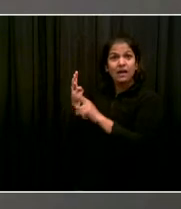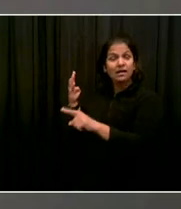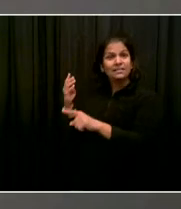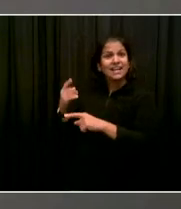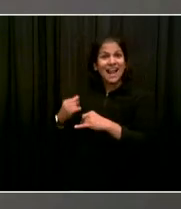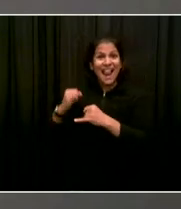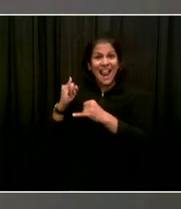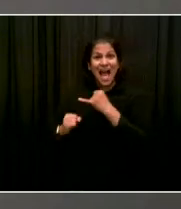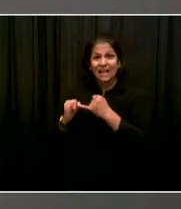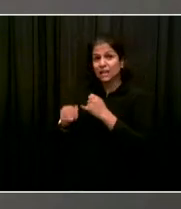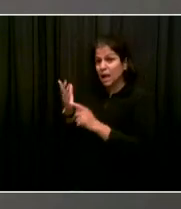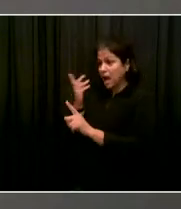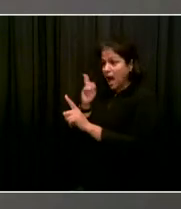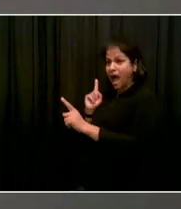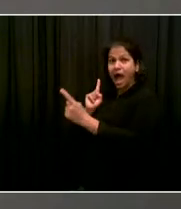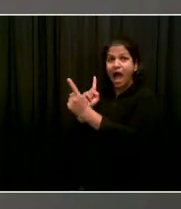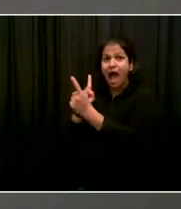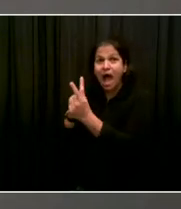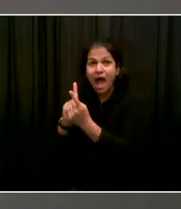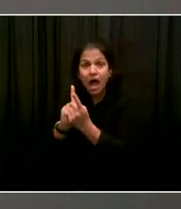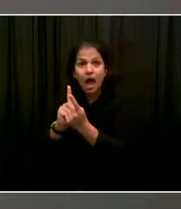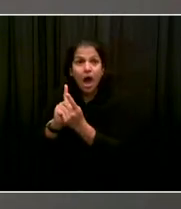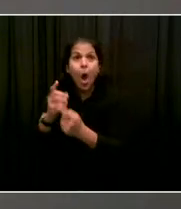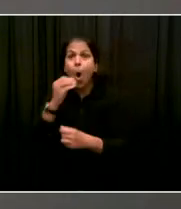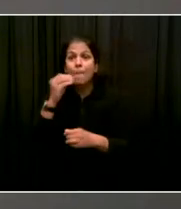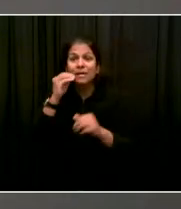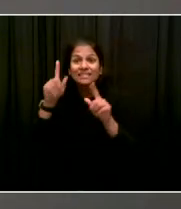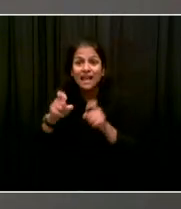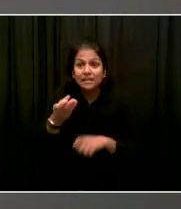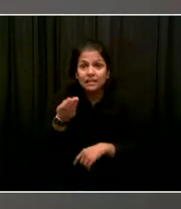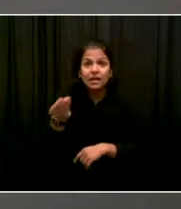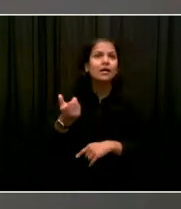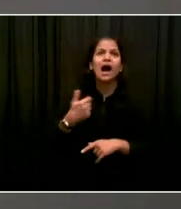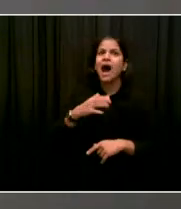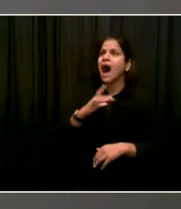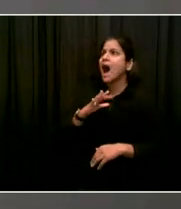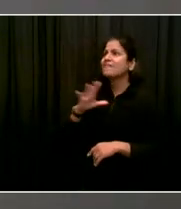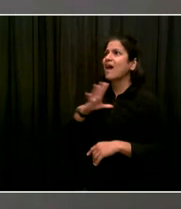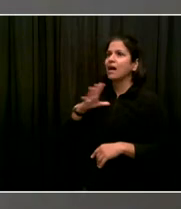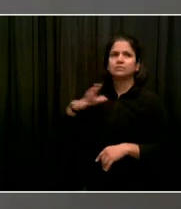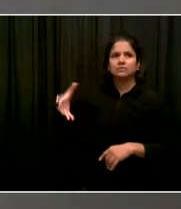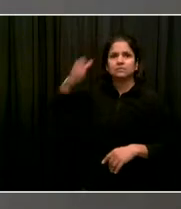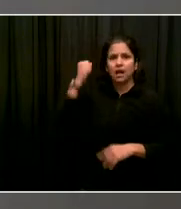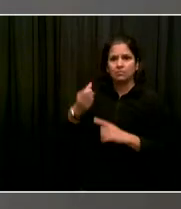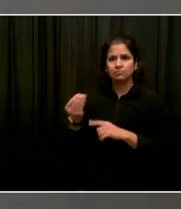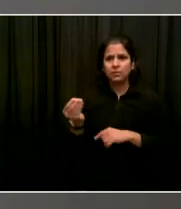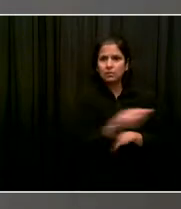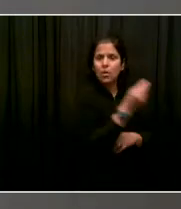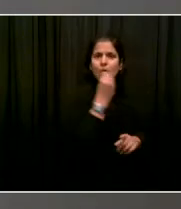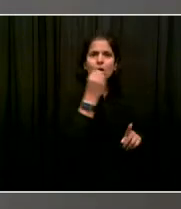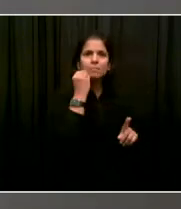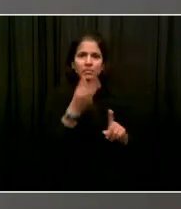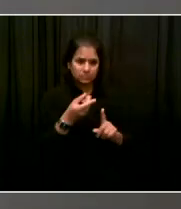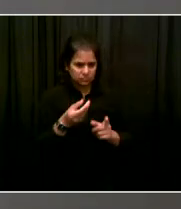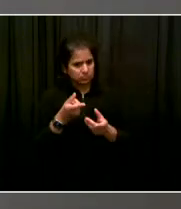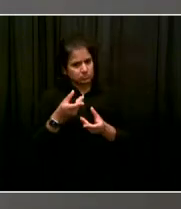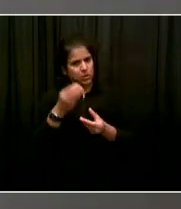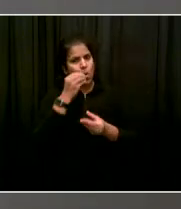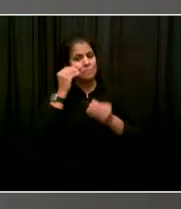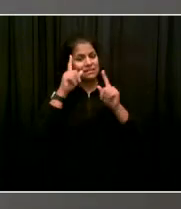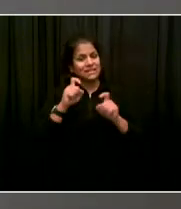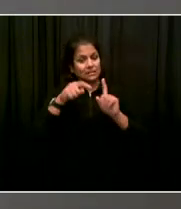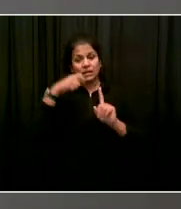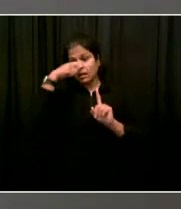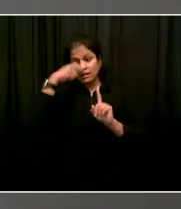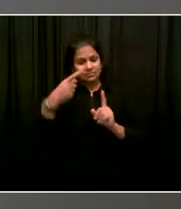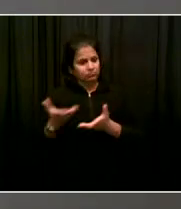get those tests, we feel the situation will get markedly better. And I want to thank you, and Dr. Katz, thank you. And I want to,